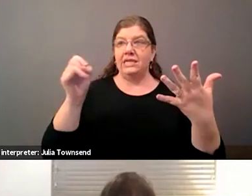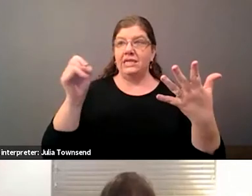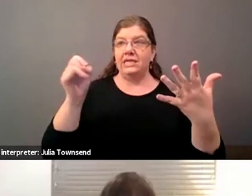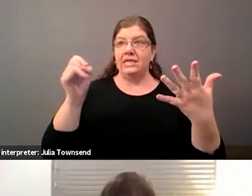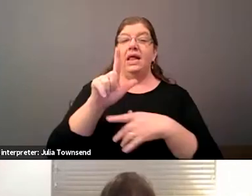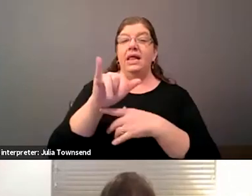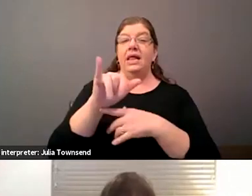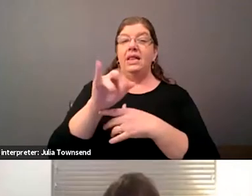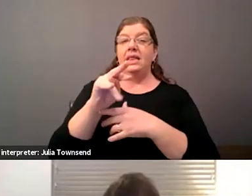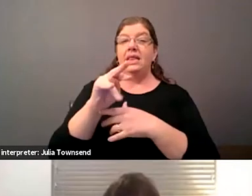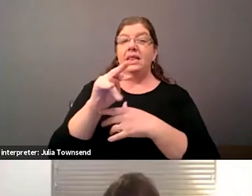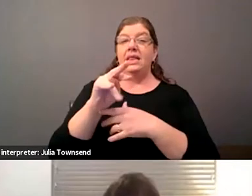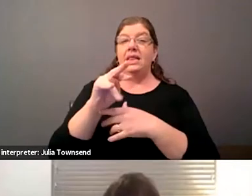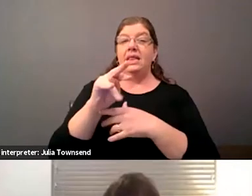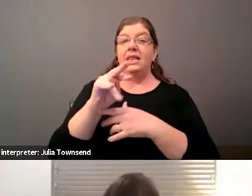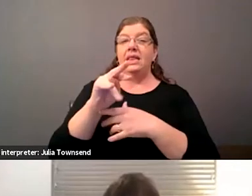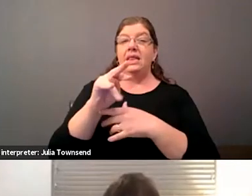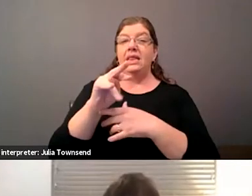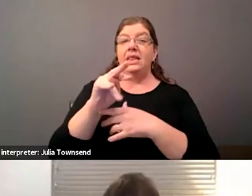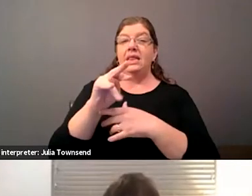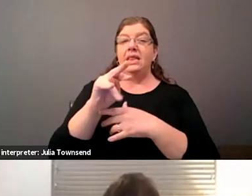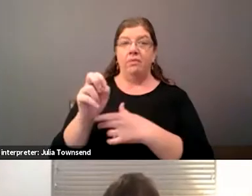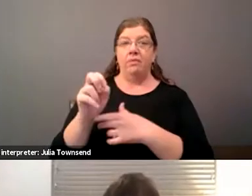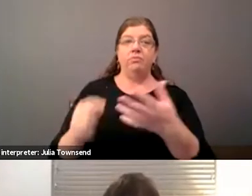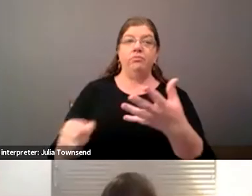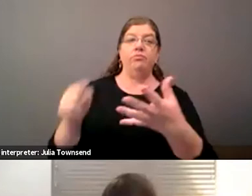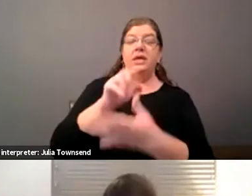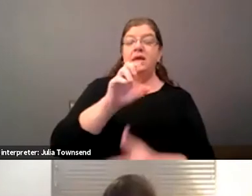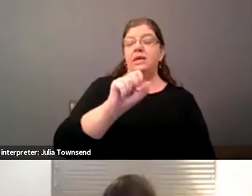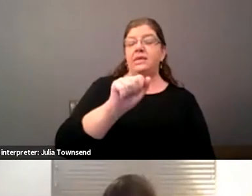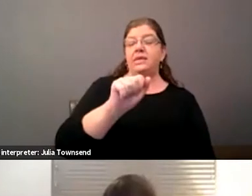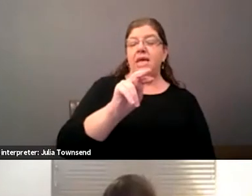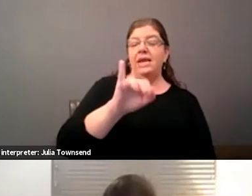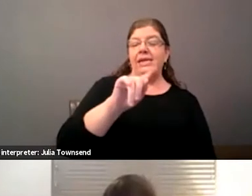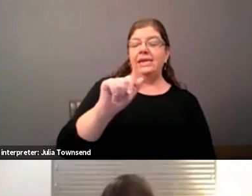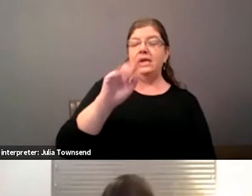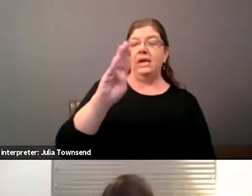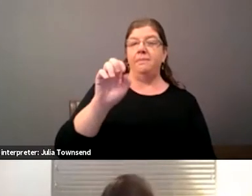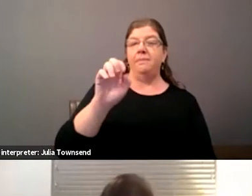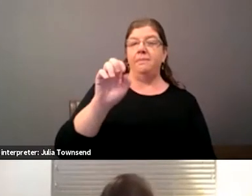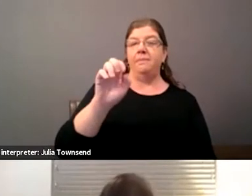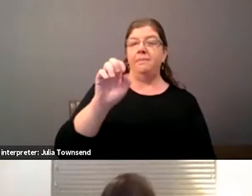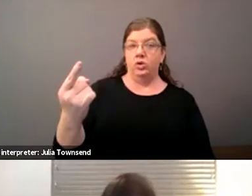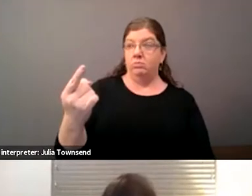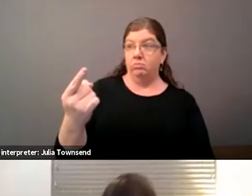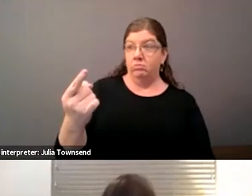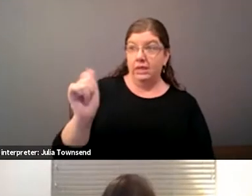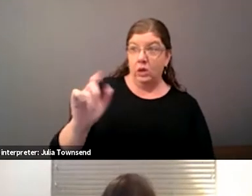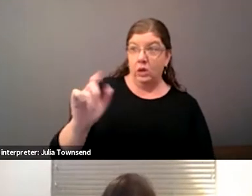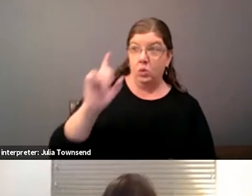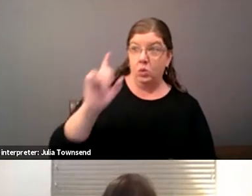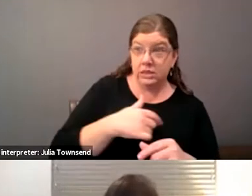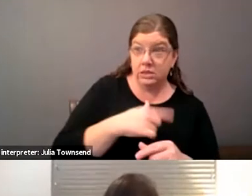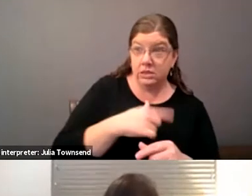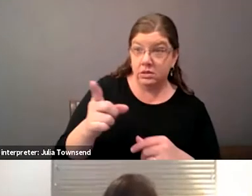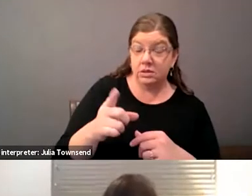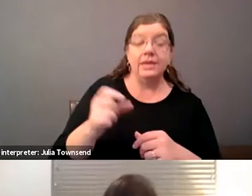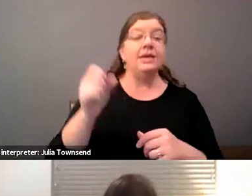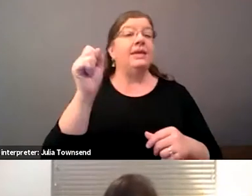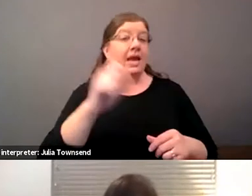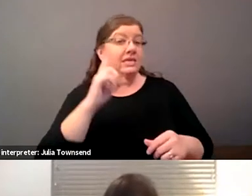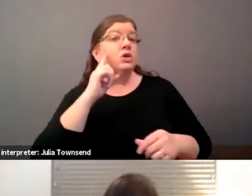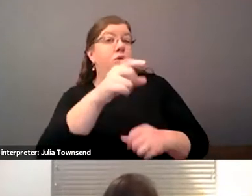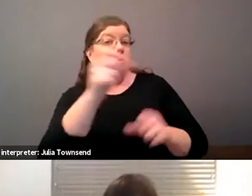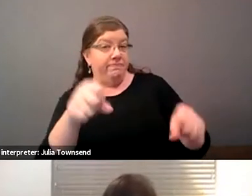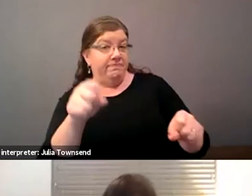now we'll start with the sunita beale sanita can you hear us yes i can hear